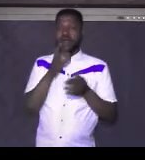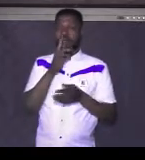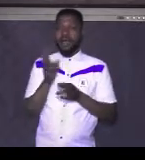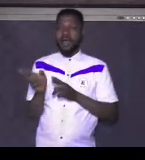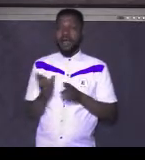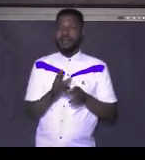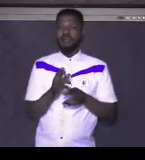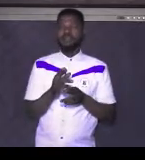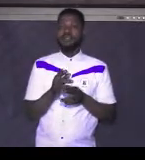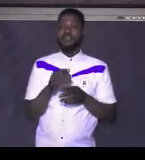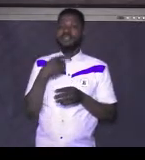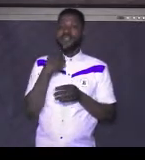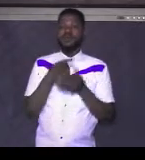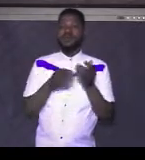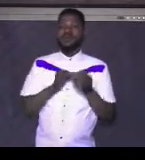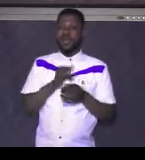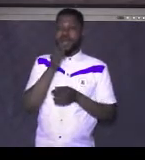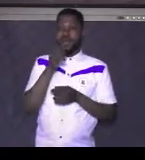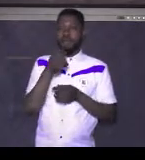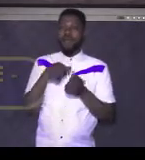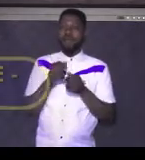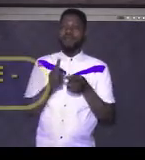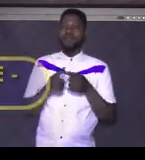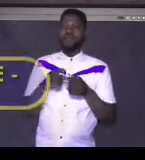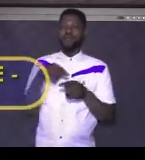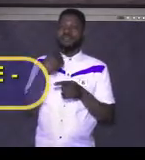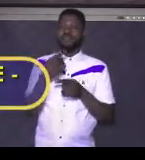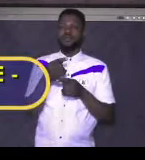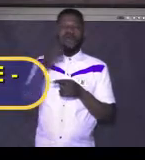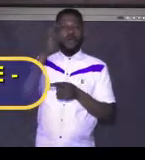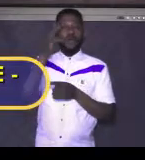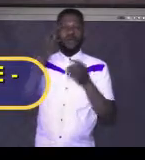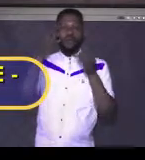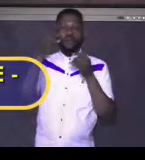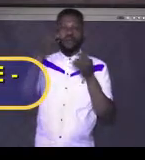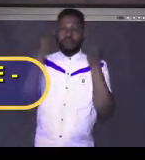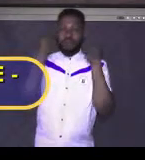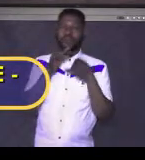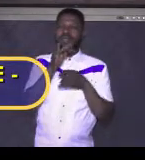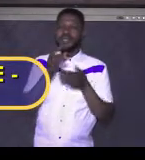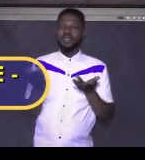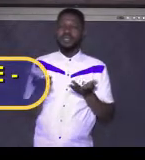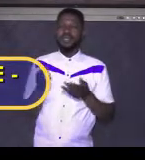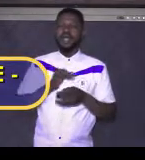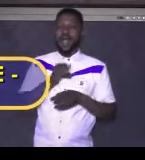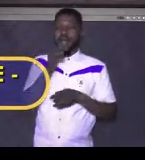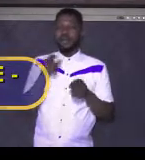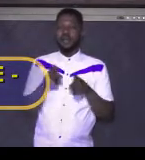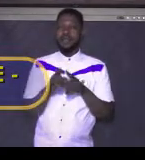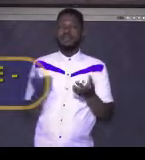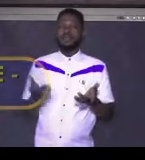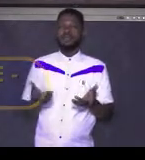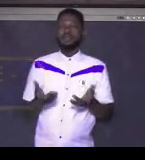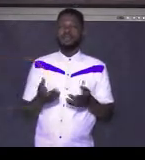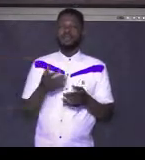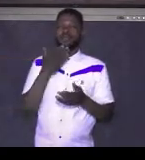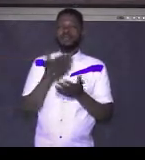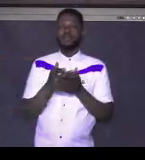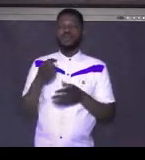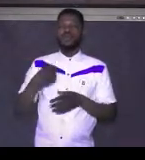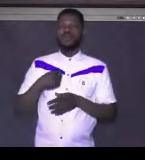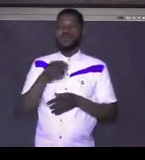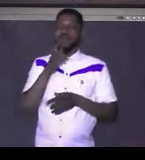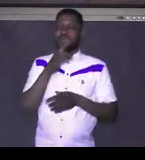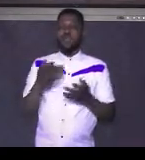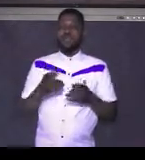know some are already saying what I'm about to say, but now let's open it. Uncle Popo is here. I am also